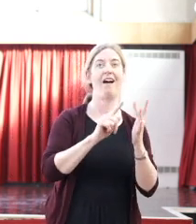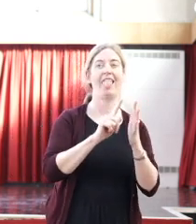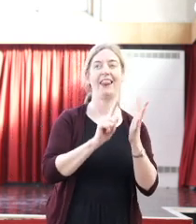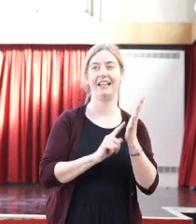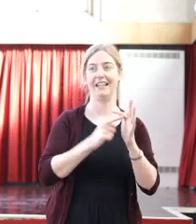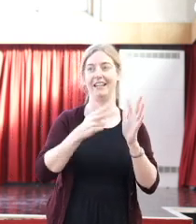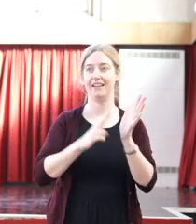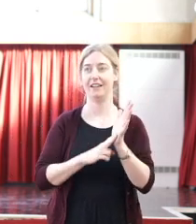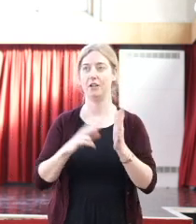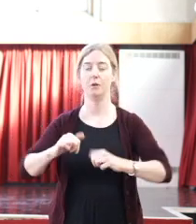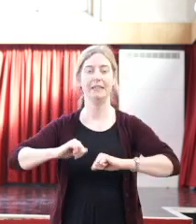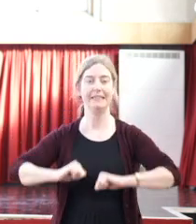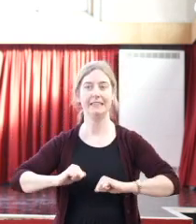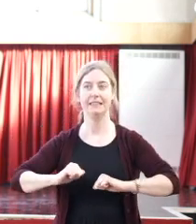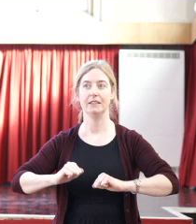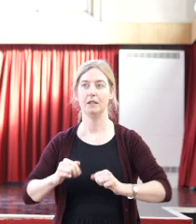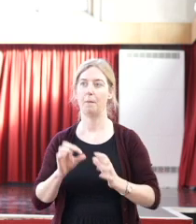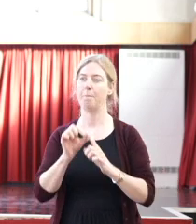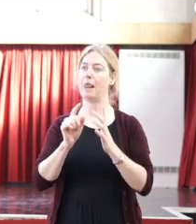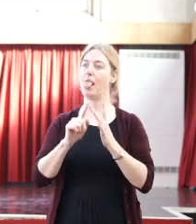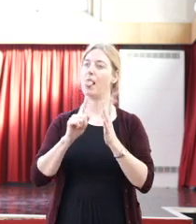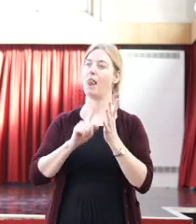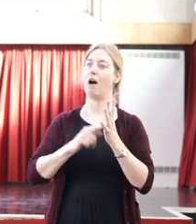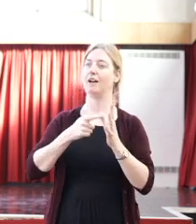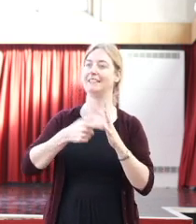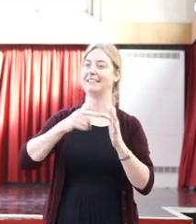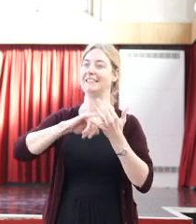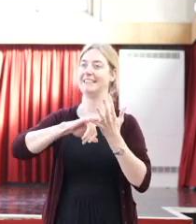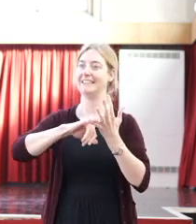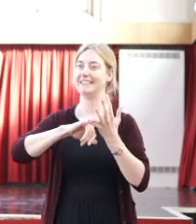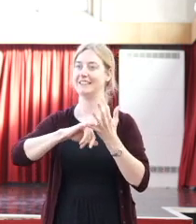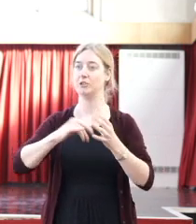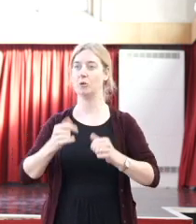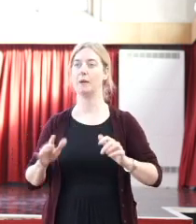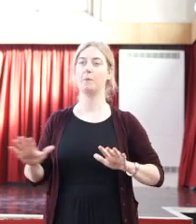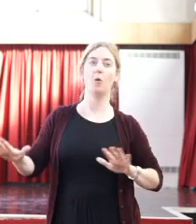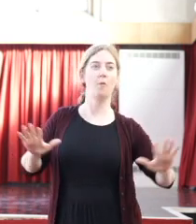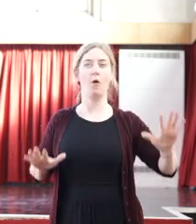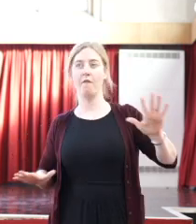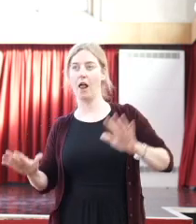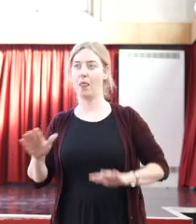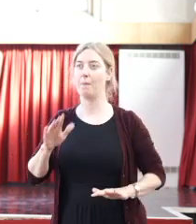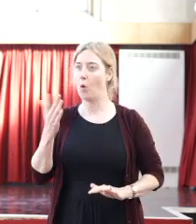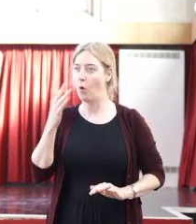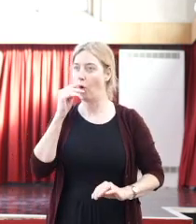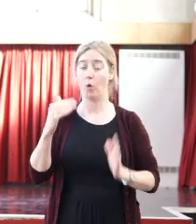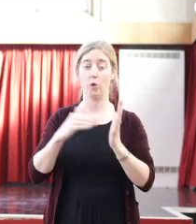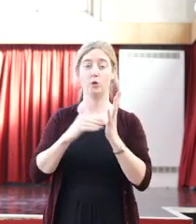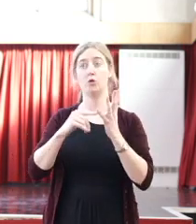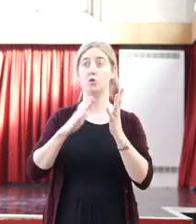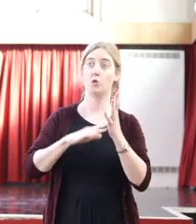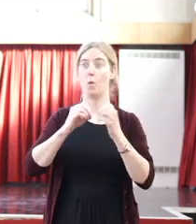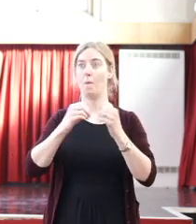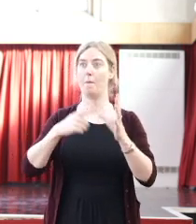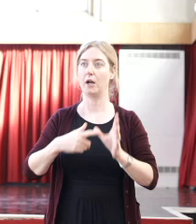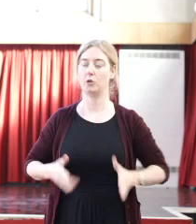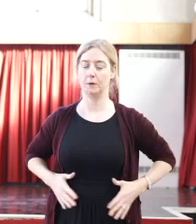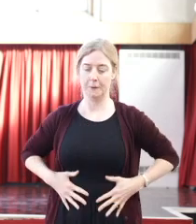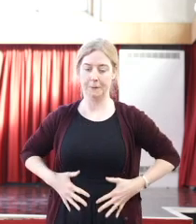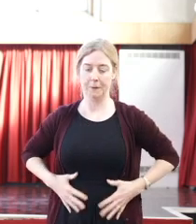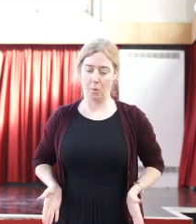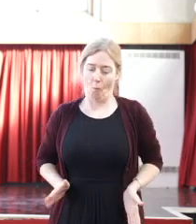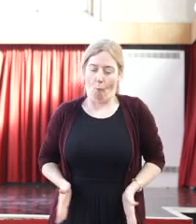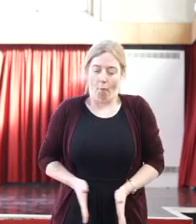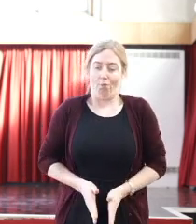seated Pilates to improve her mobility, or Jacob joining in with Zumba, like me, to lose a little bit around the